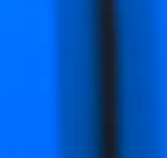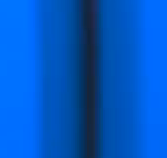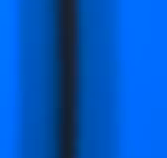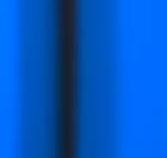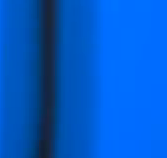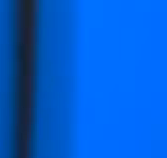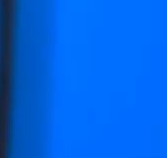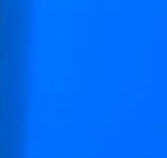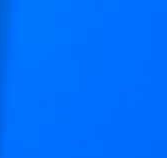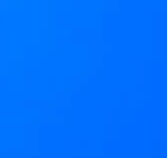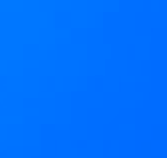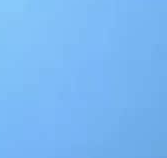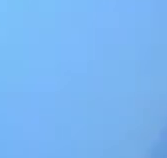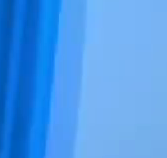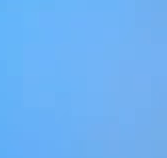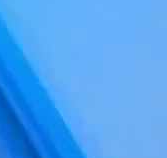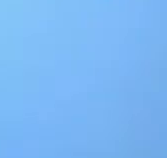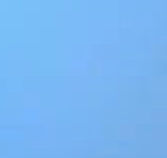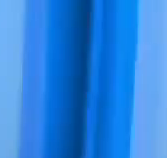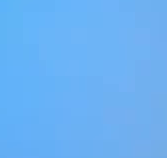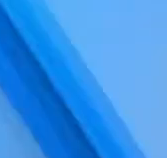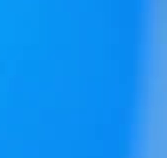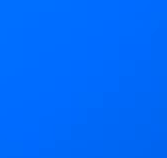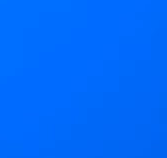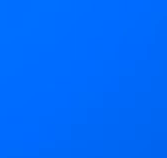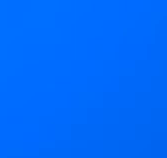This is ZNS Total Sports.